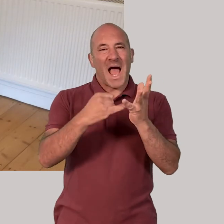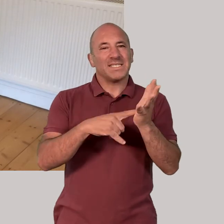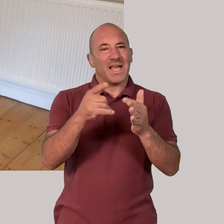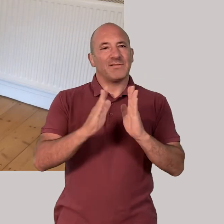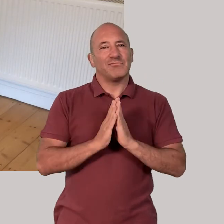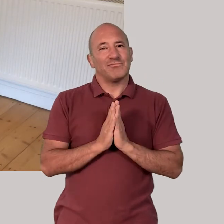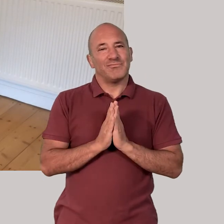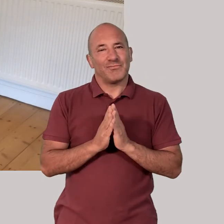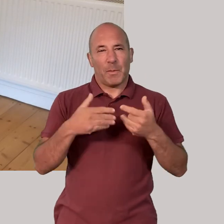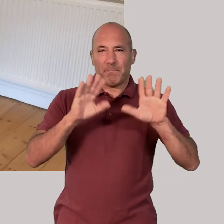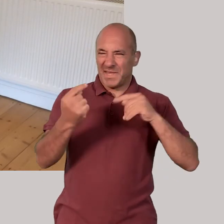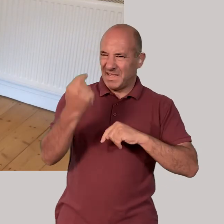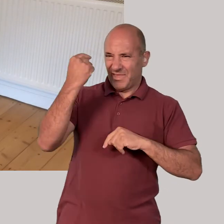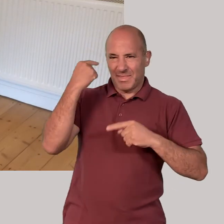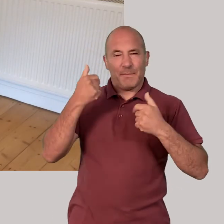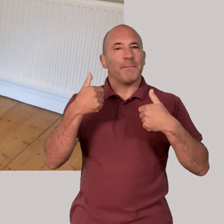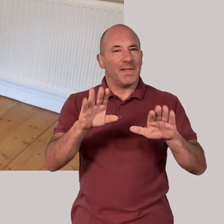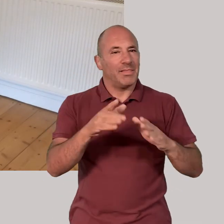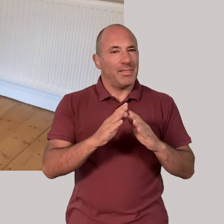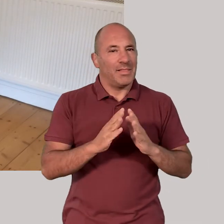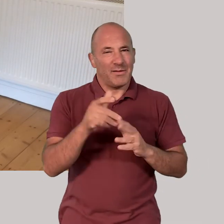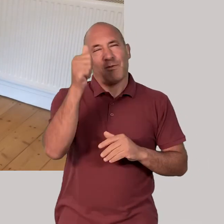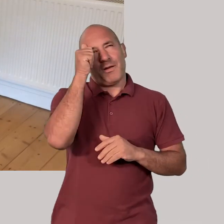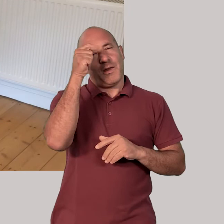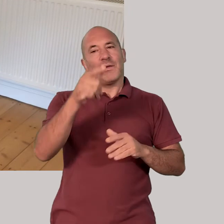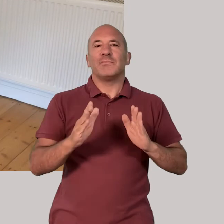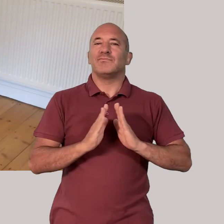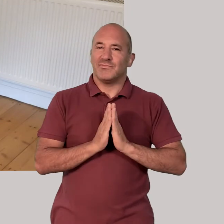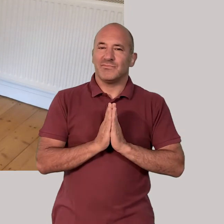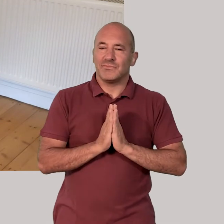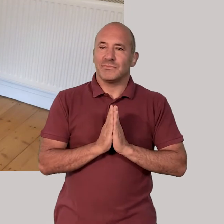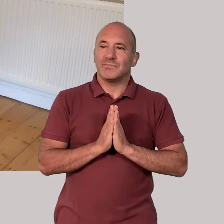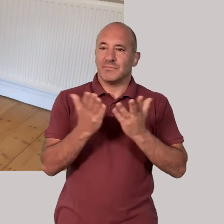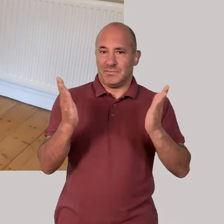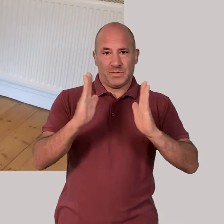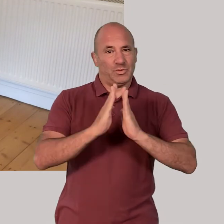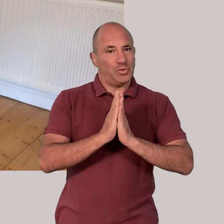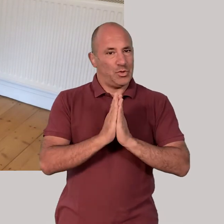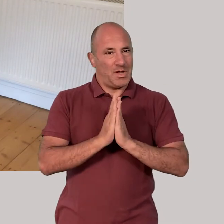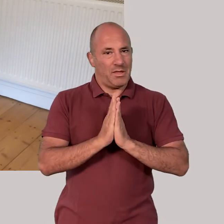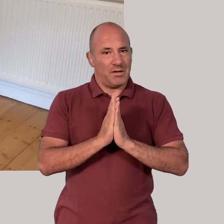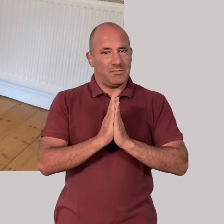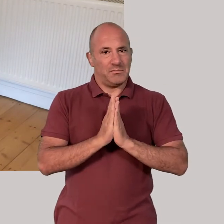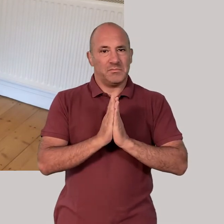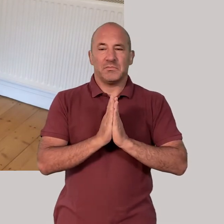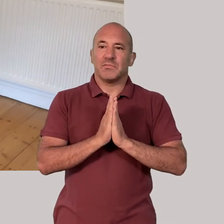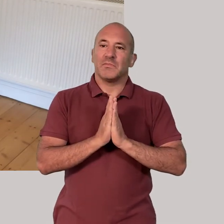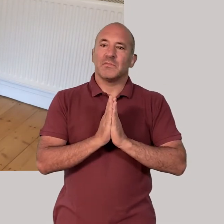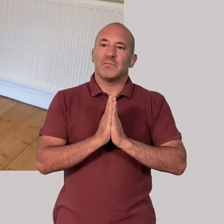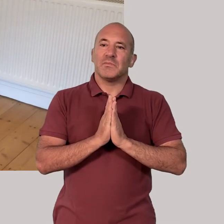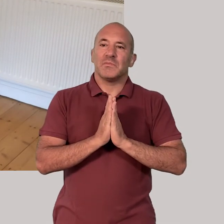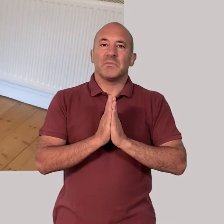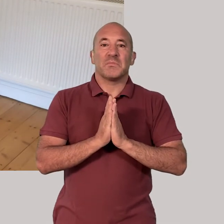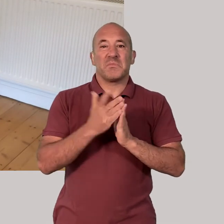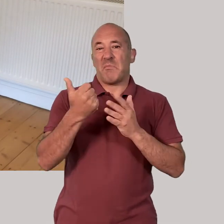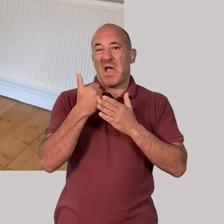Namaste. We did this in some of the other videos, so you might already have done it. But bring your palms together,